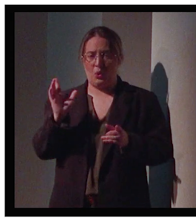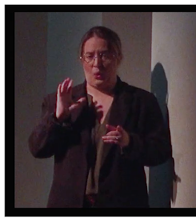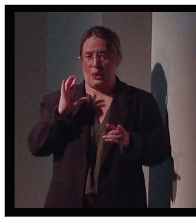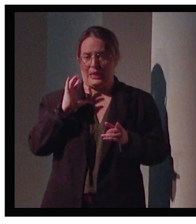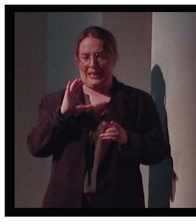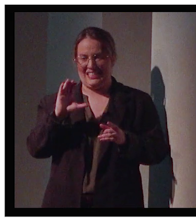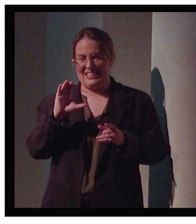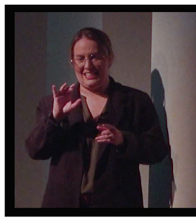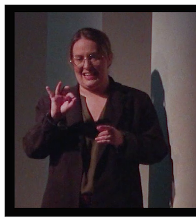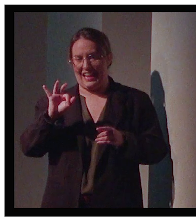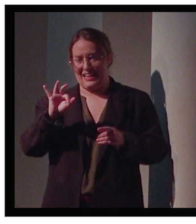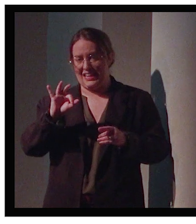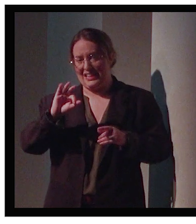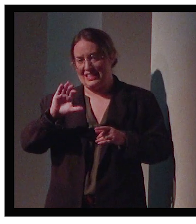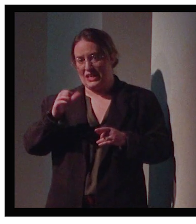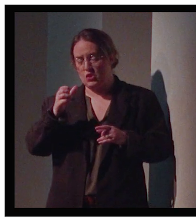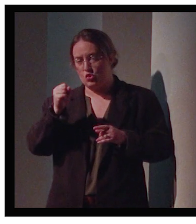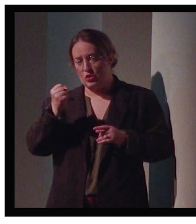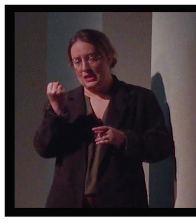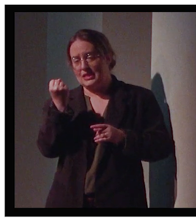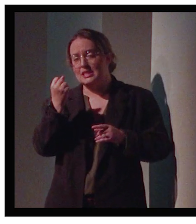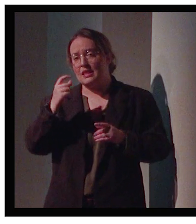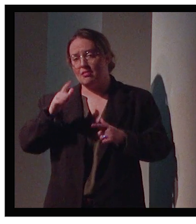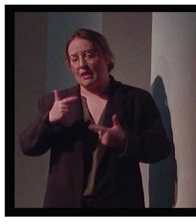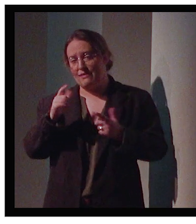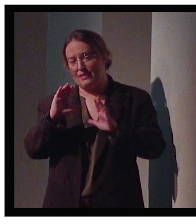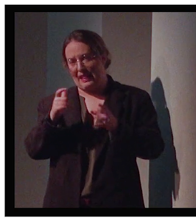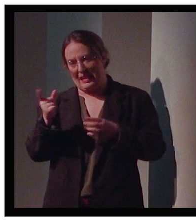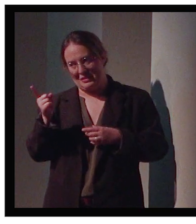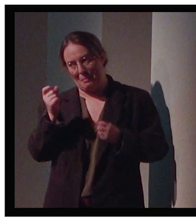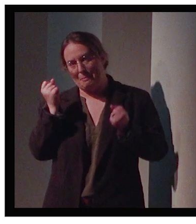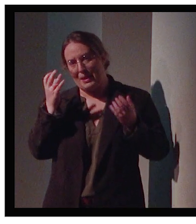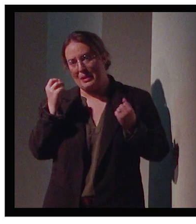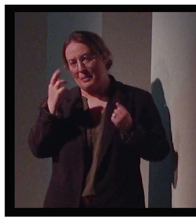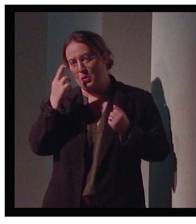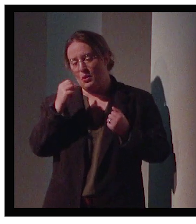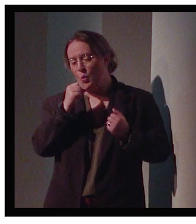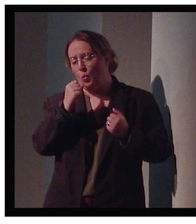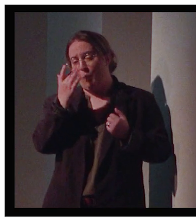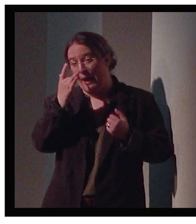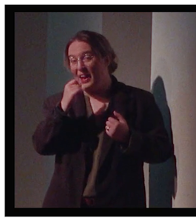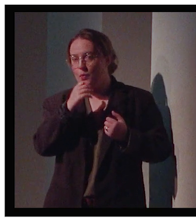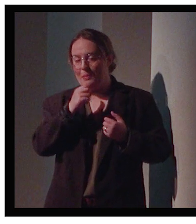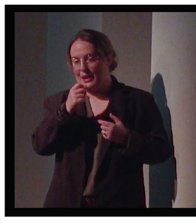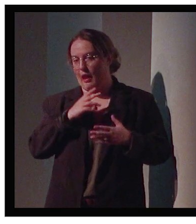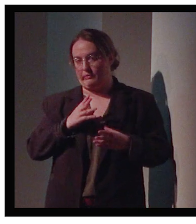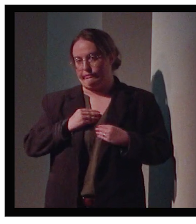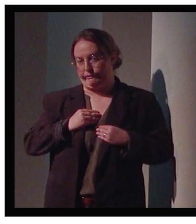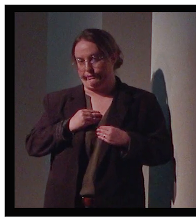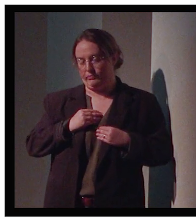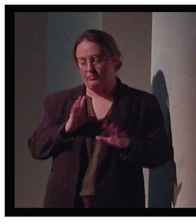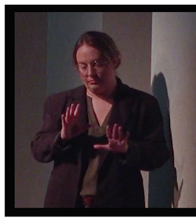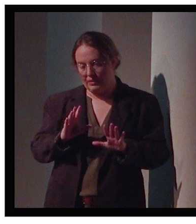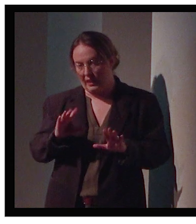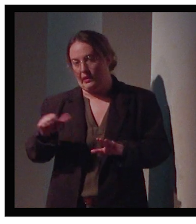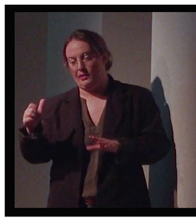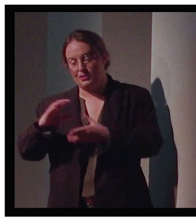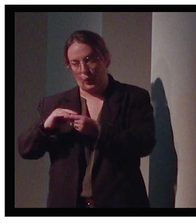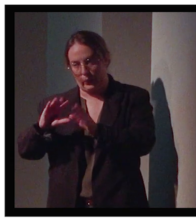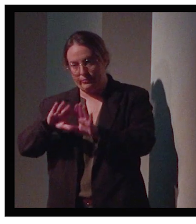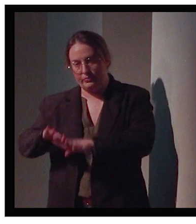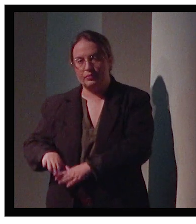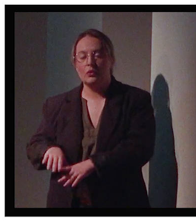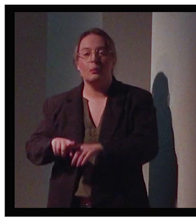photograph. And there are many reasons, quote unquote, why the women weren't admitted. That's a whole other story. But other fine art